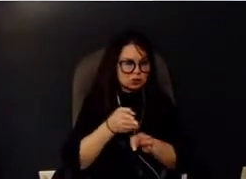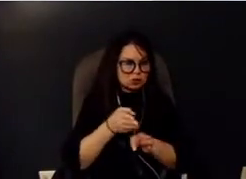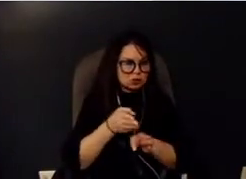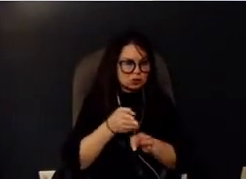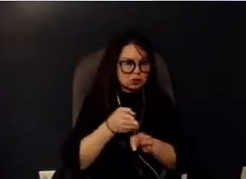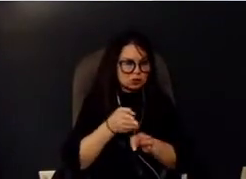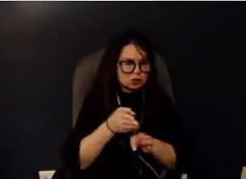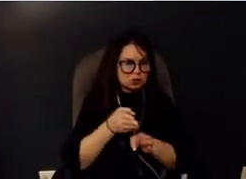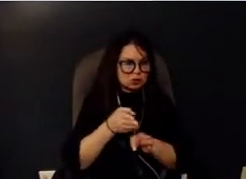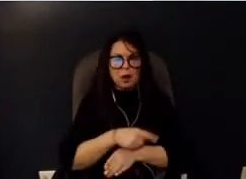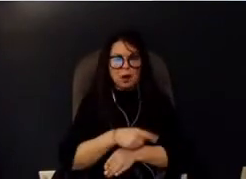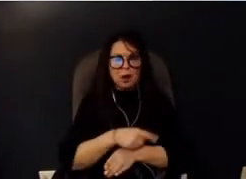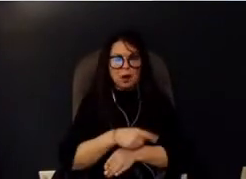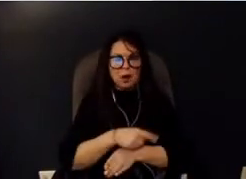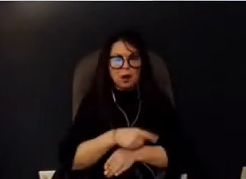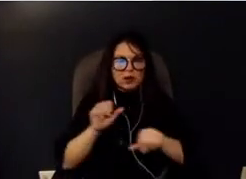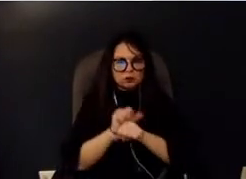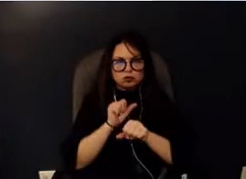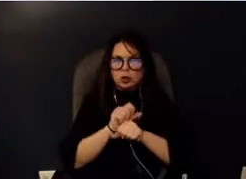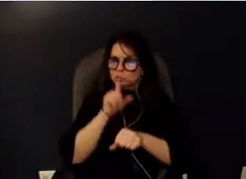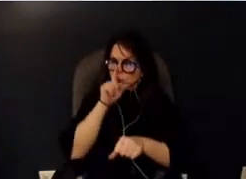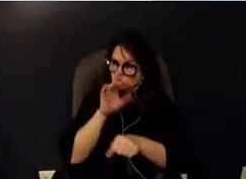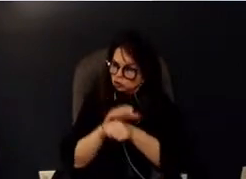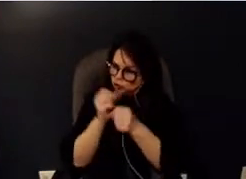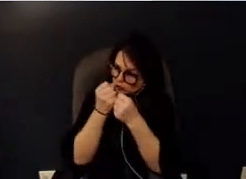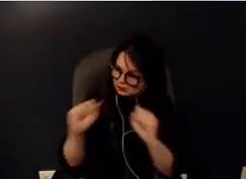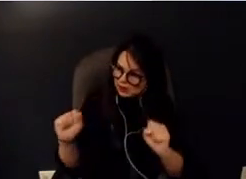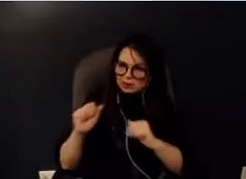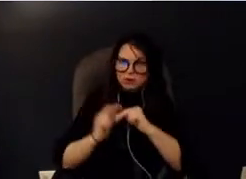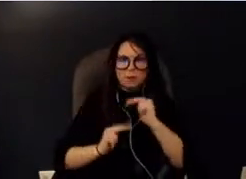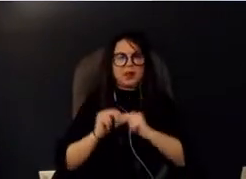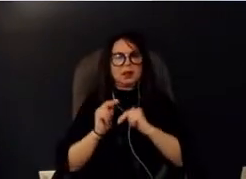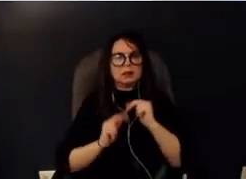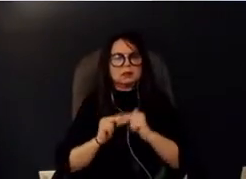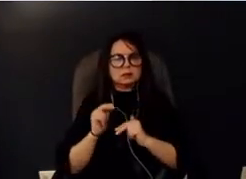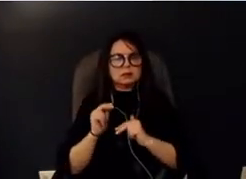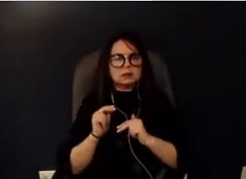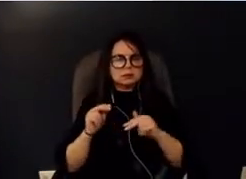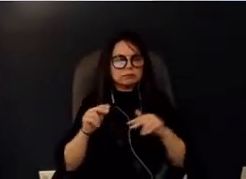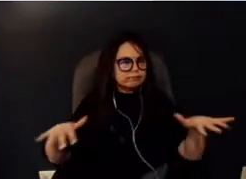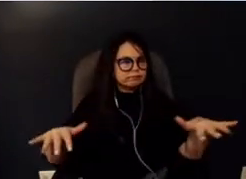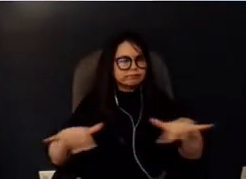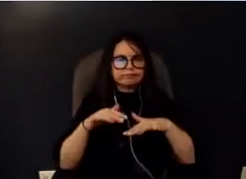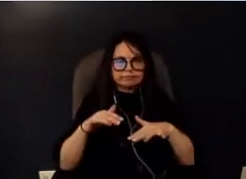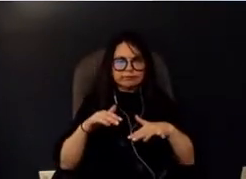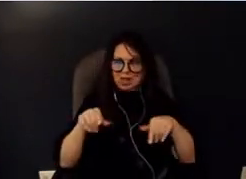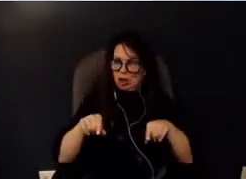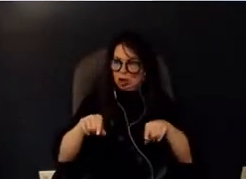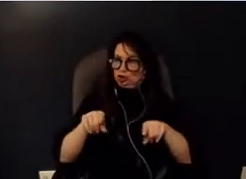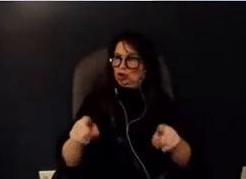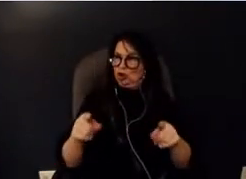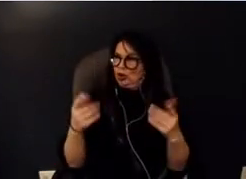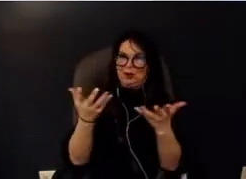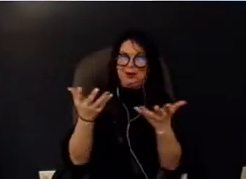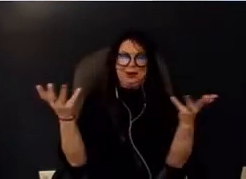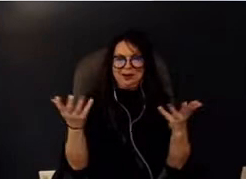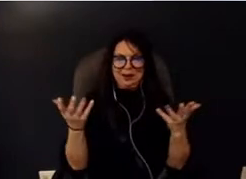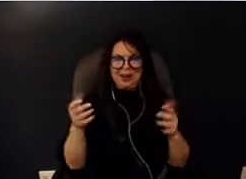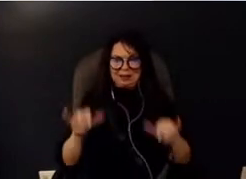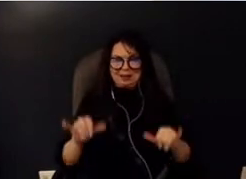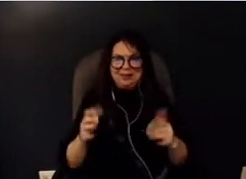a safely built environment during a period of unprecedented growth in our city.